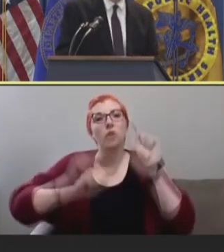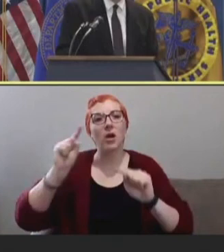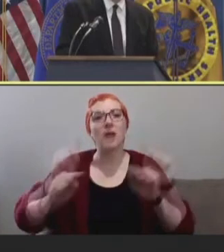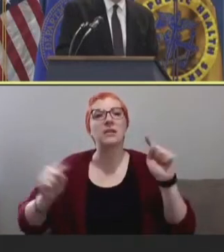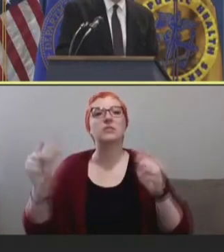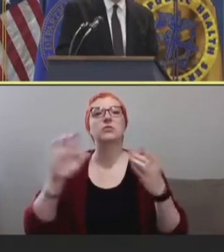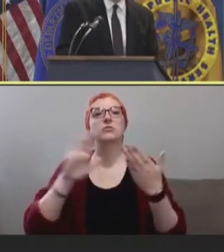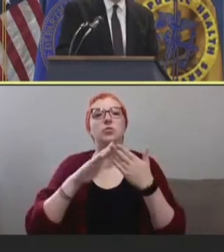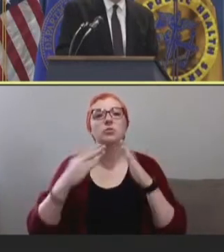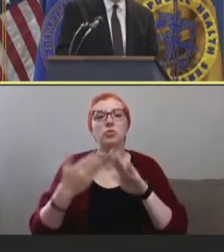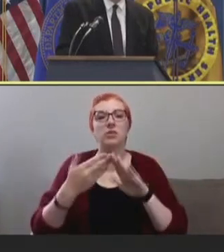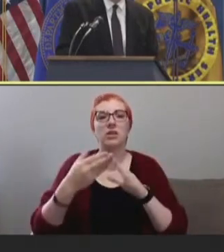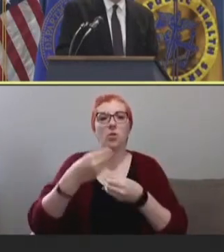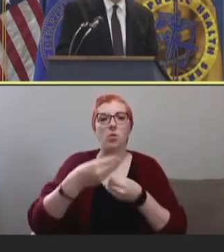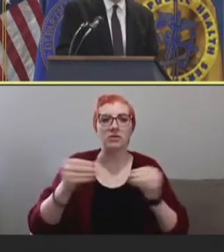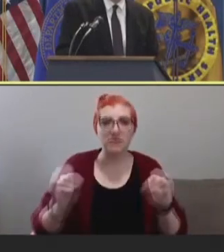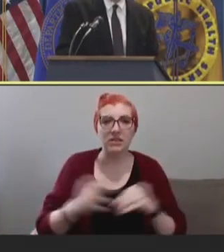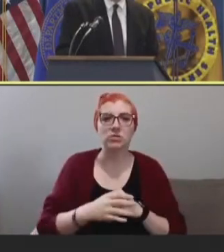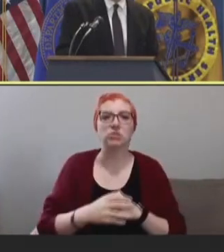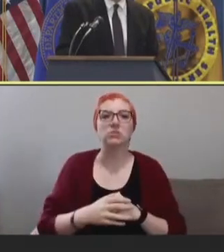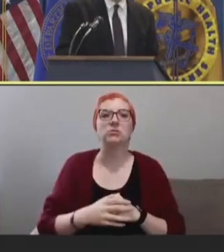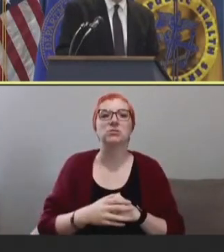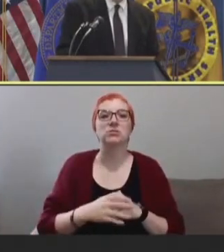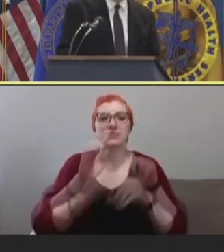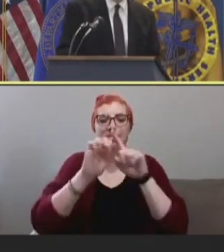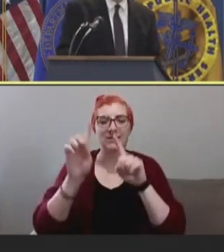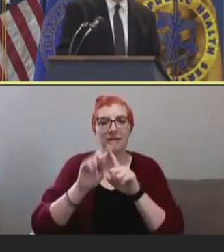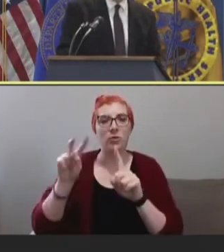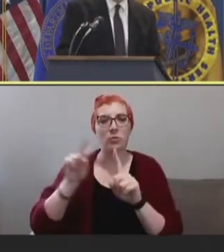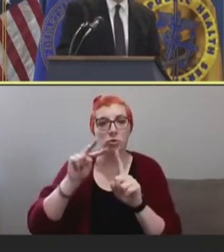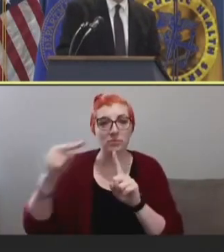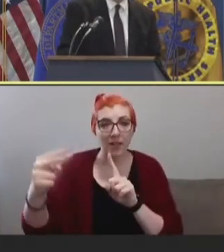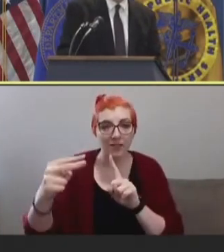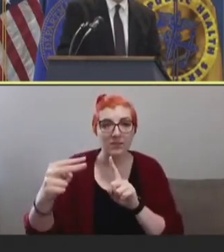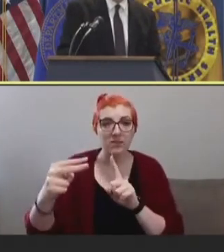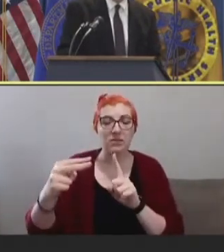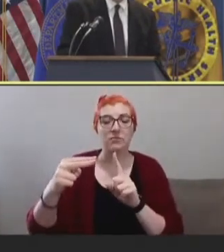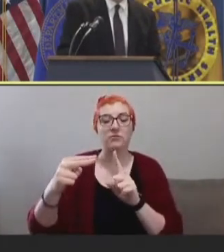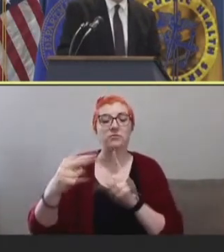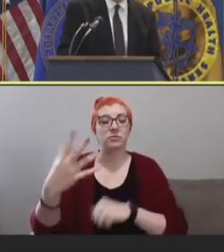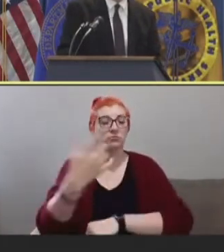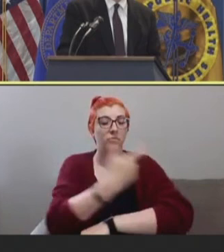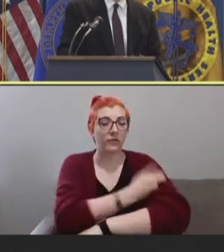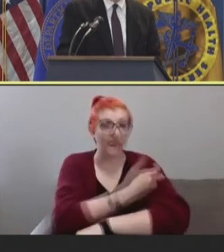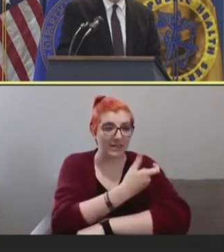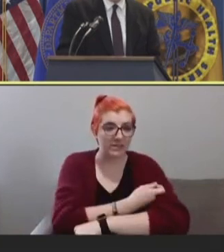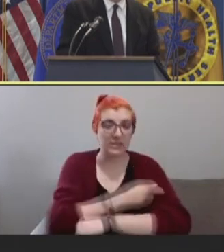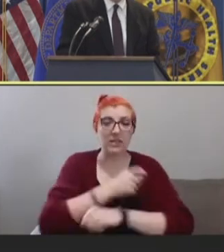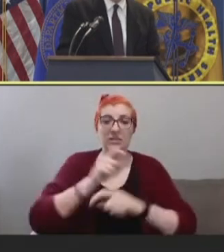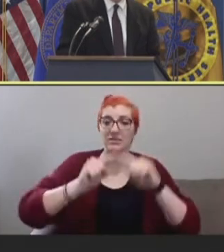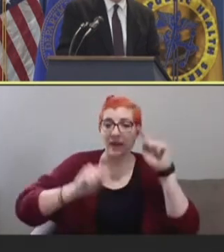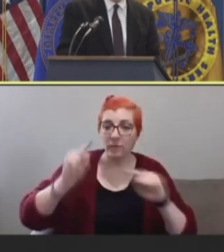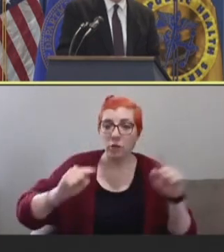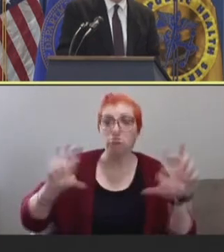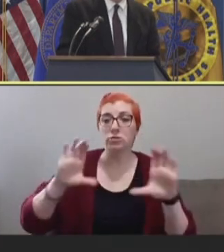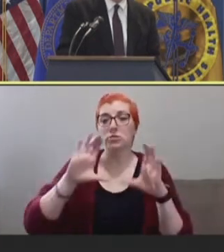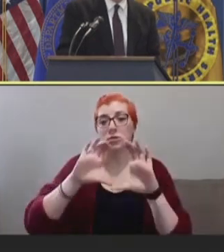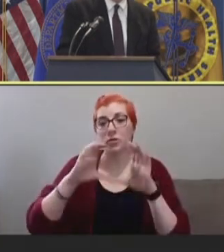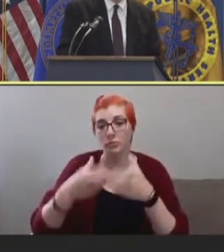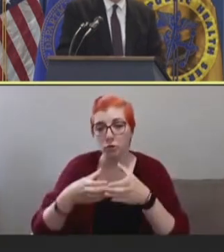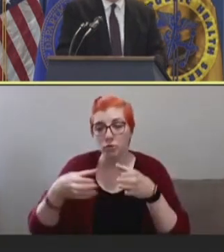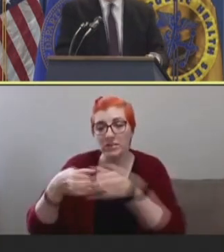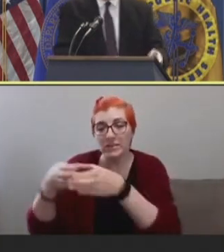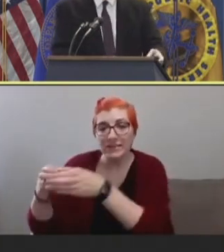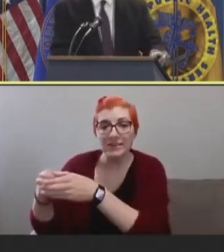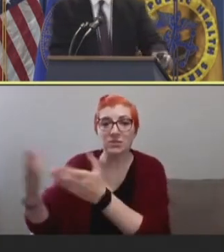different perspectives into vaccine discussions and engage diverse communities to share information, tailor immunization